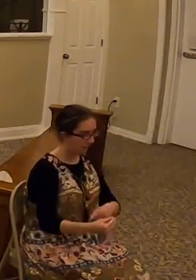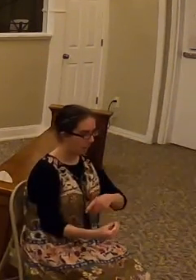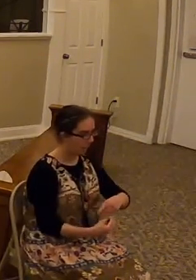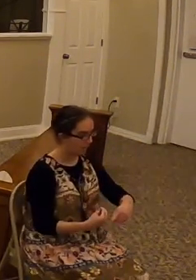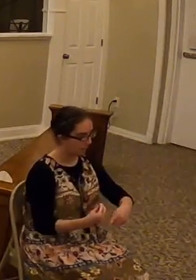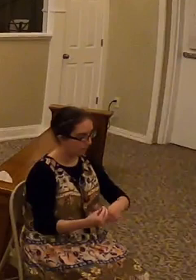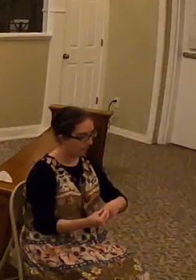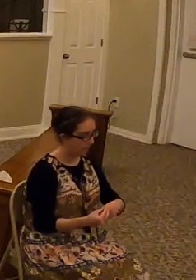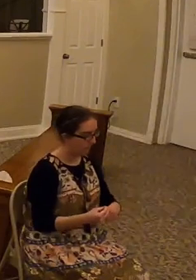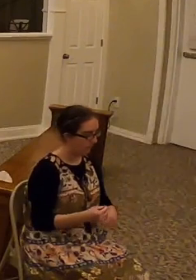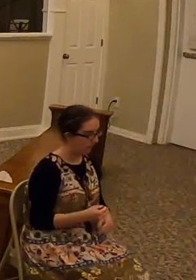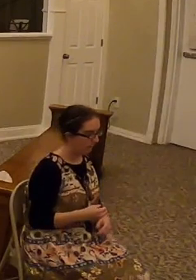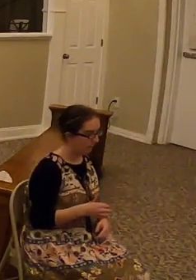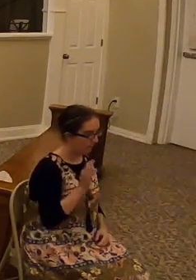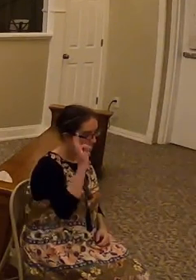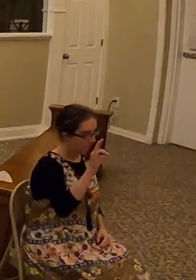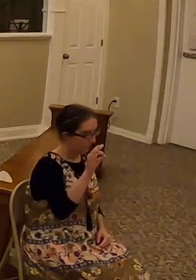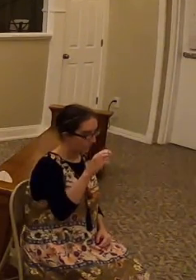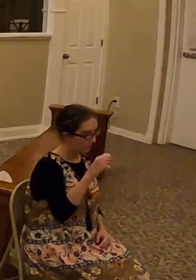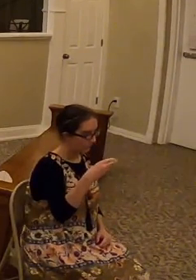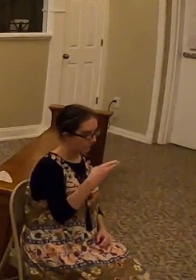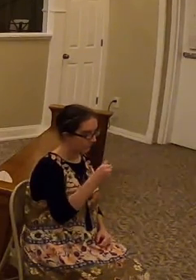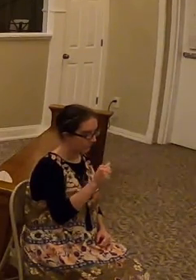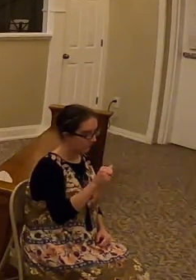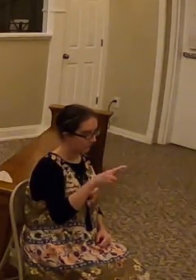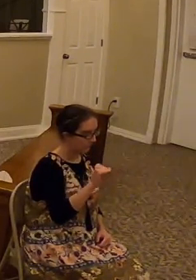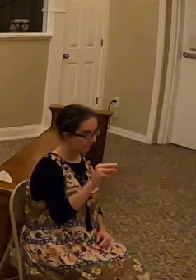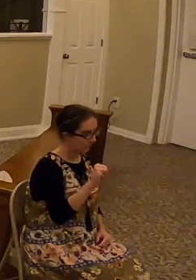nowadays. They preach for the charismatics.